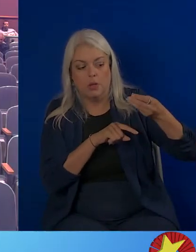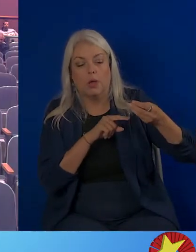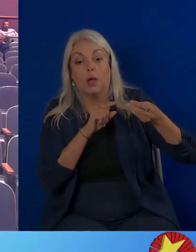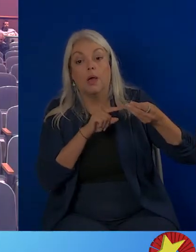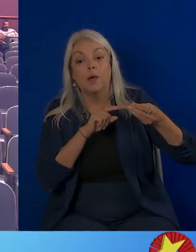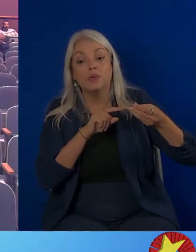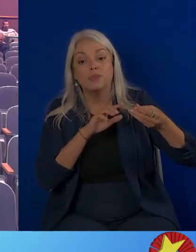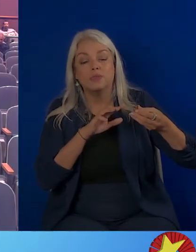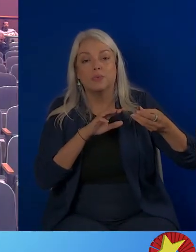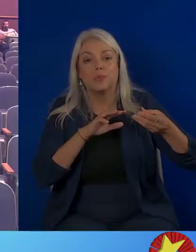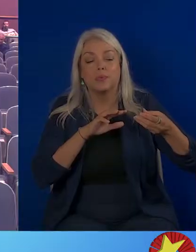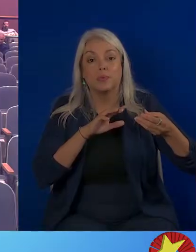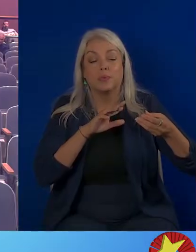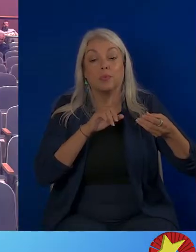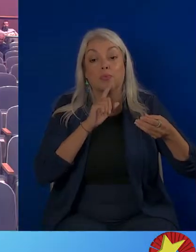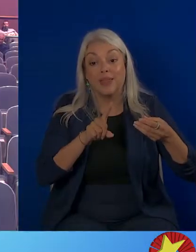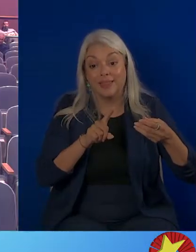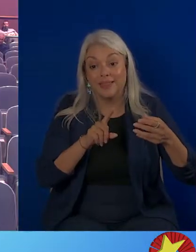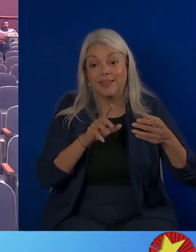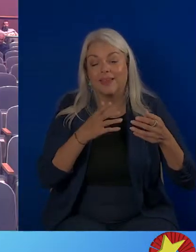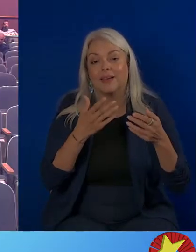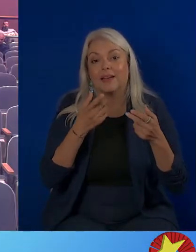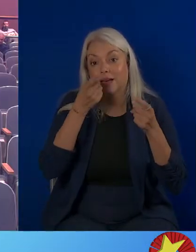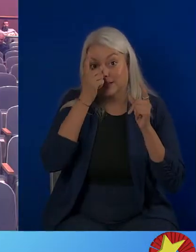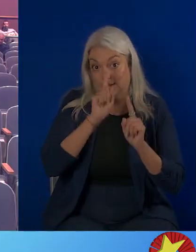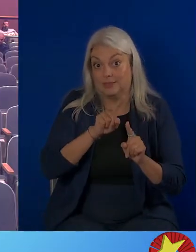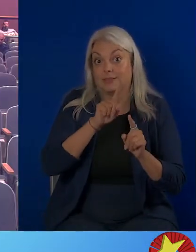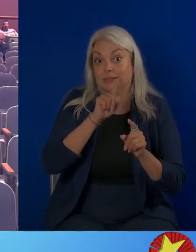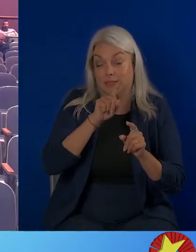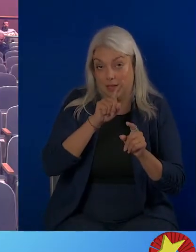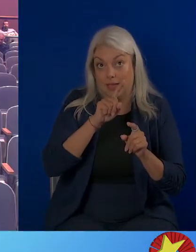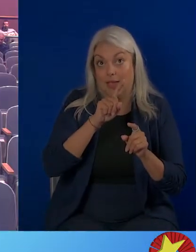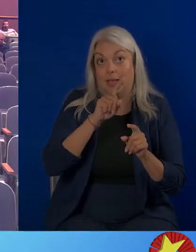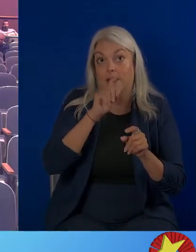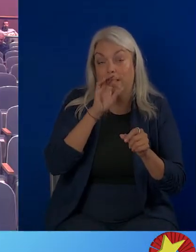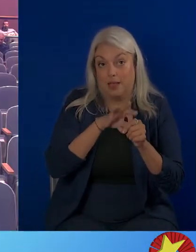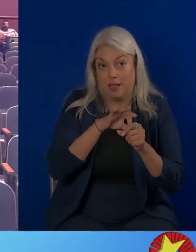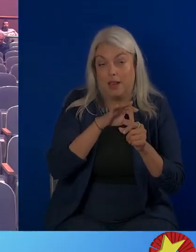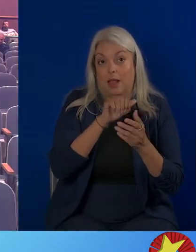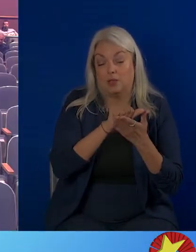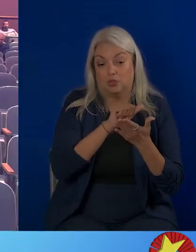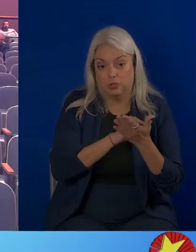so ordinarily the consent agenda, there's a motion to approve,